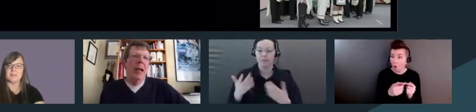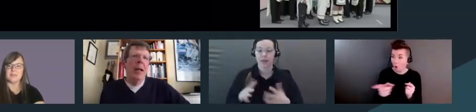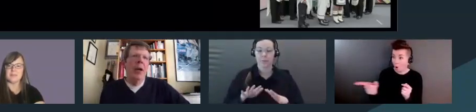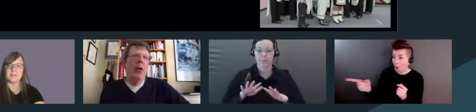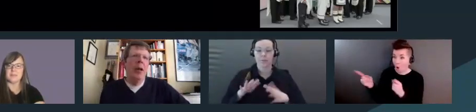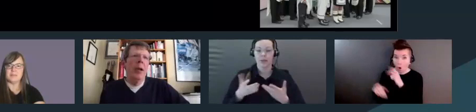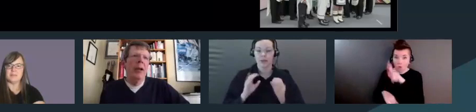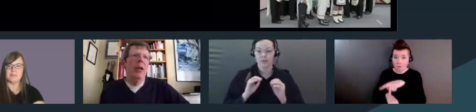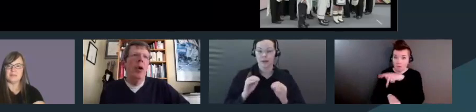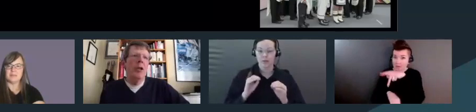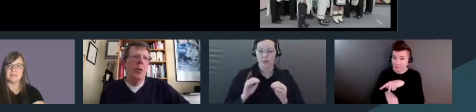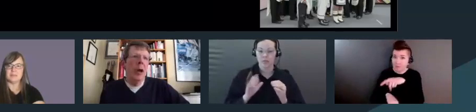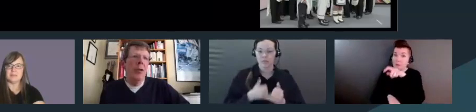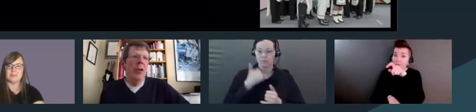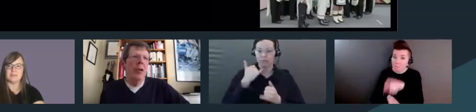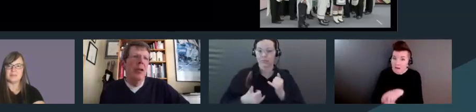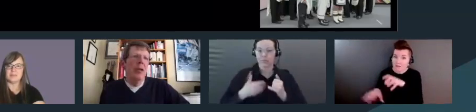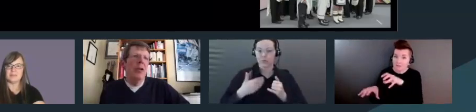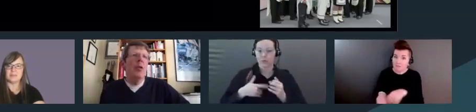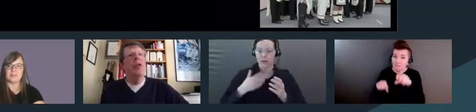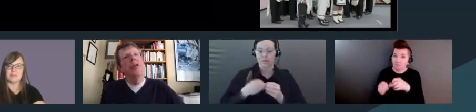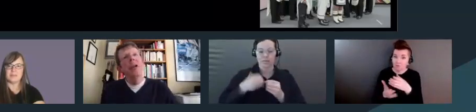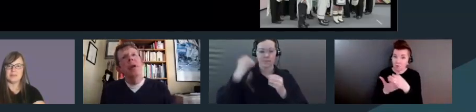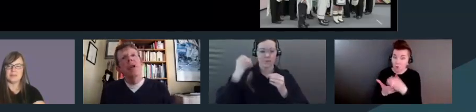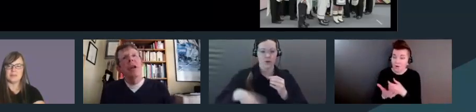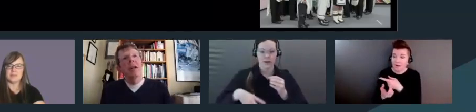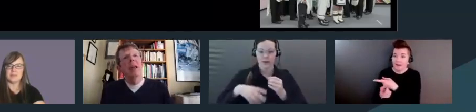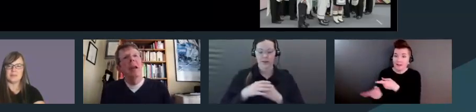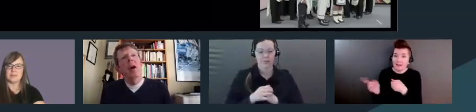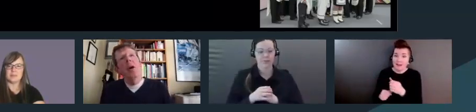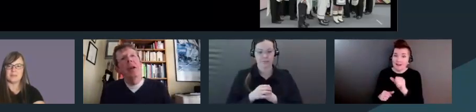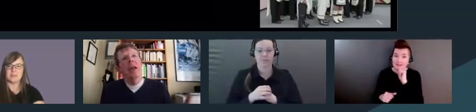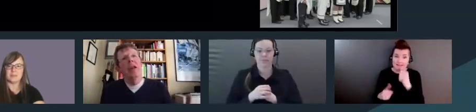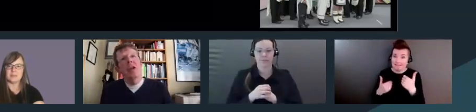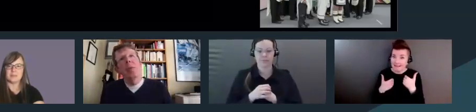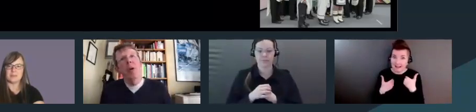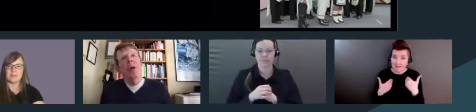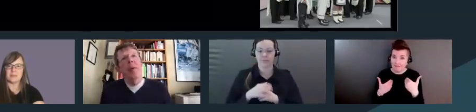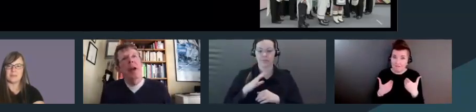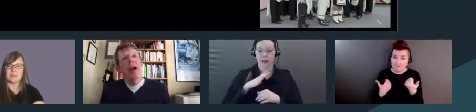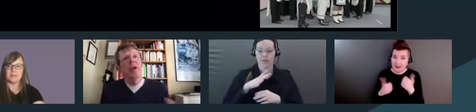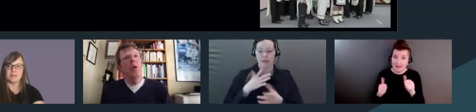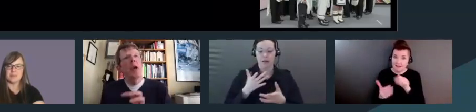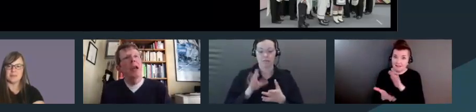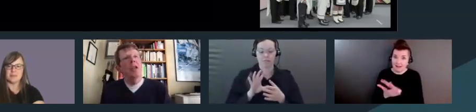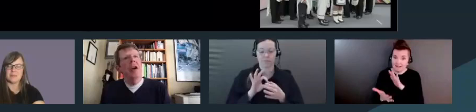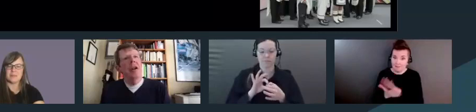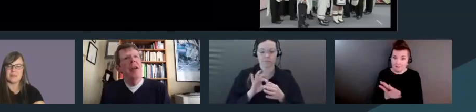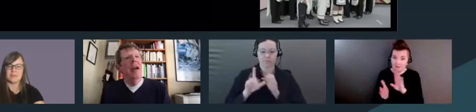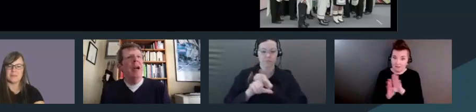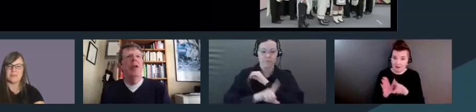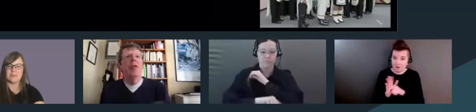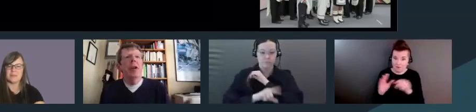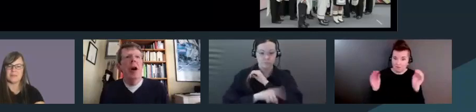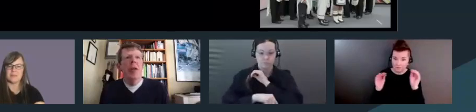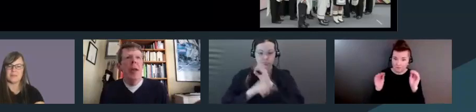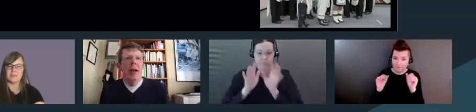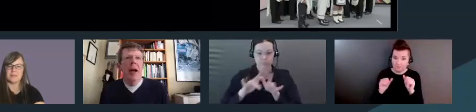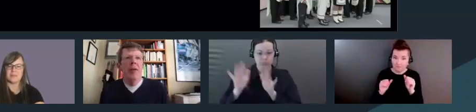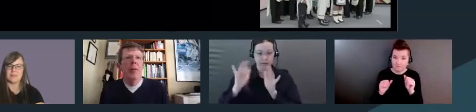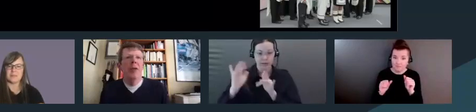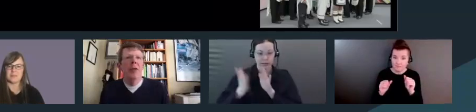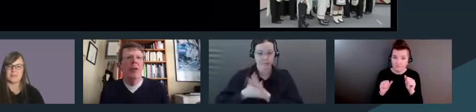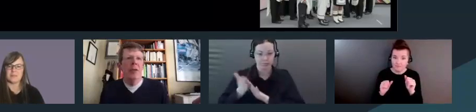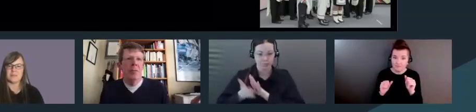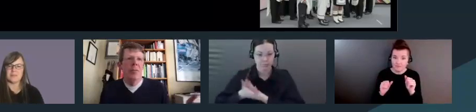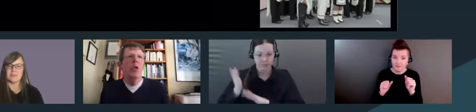had no academic credibility whatsoever. So it was very much like the orientation program that I took when I started. I could have forgotten